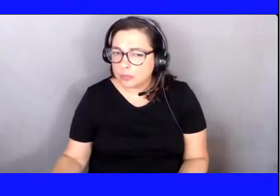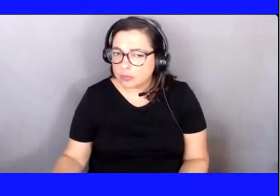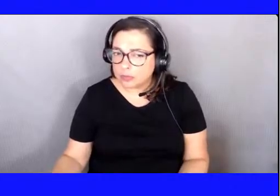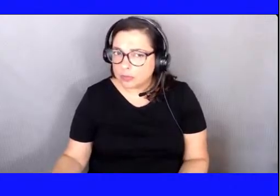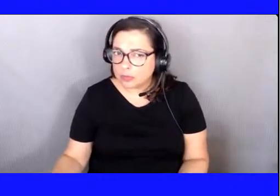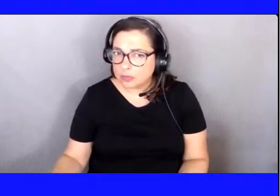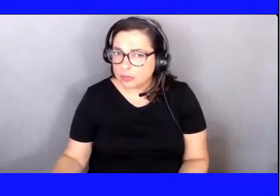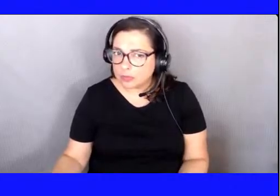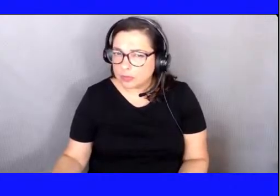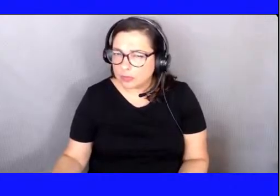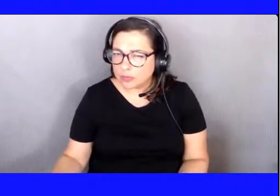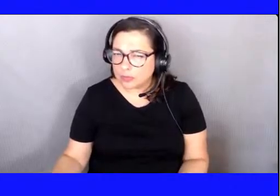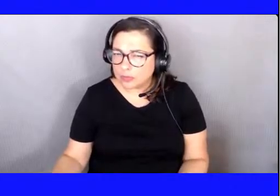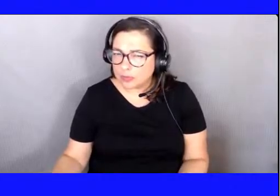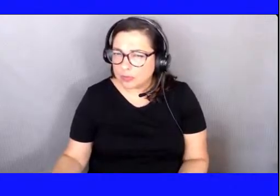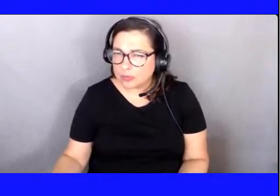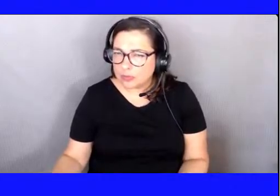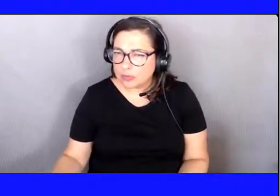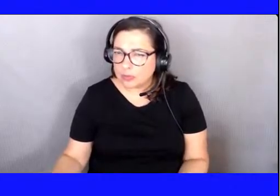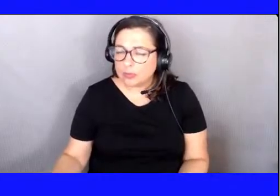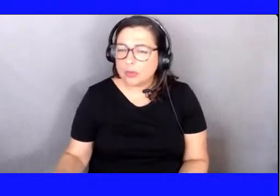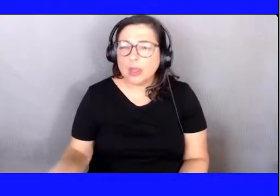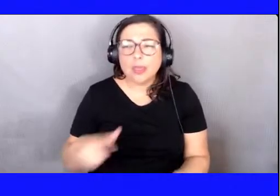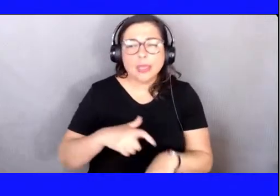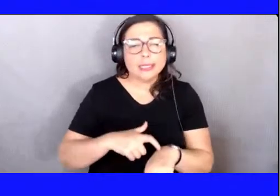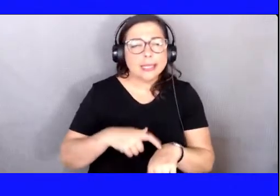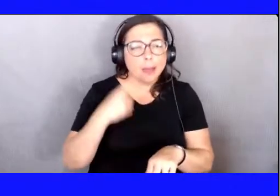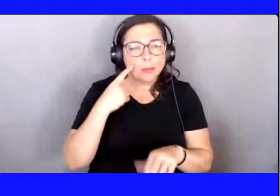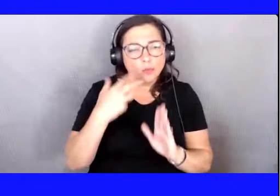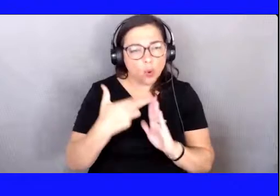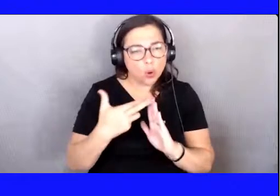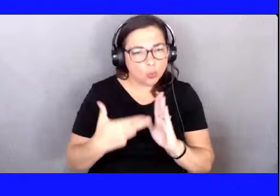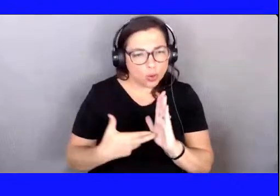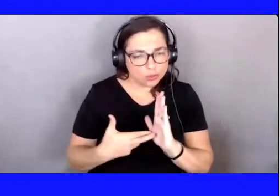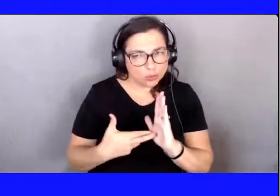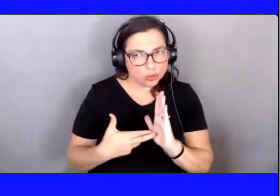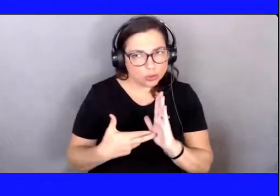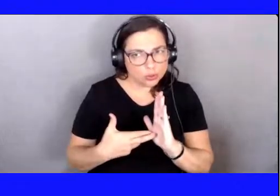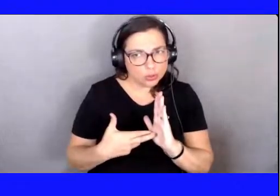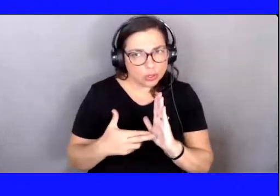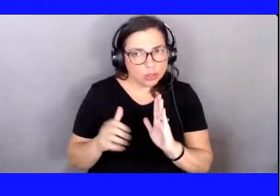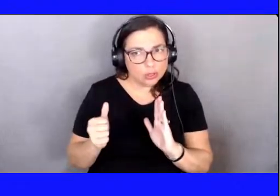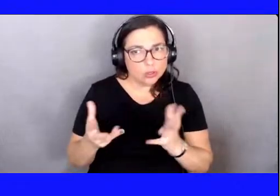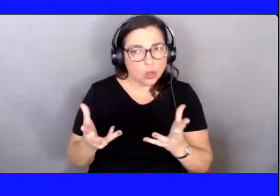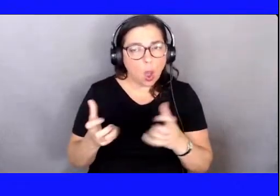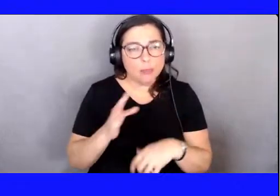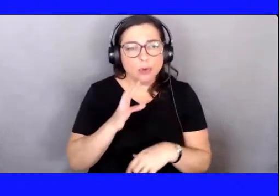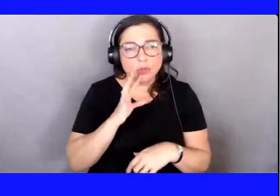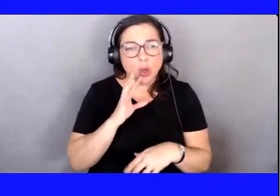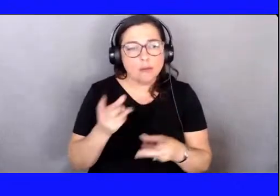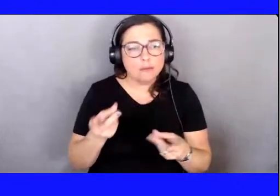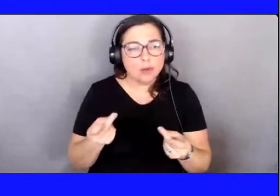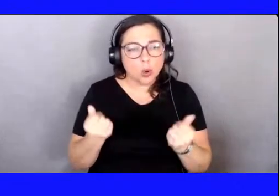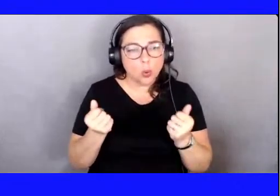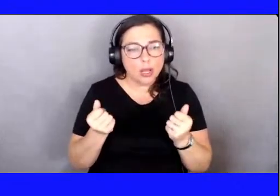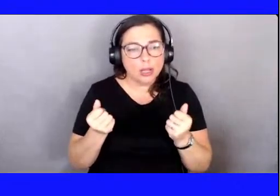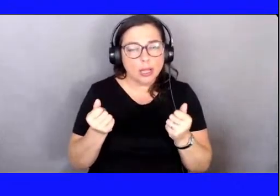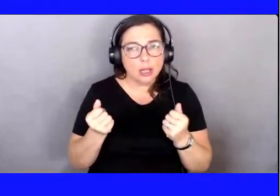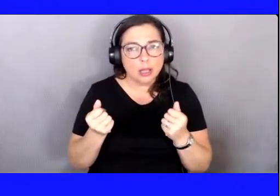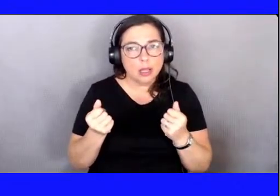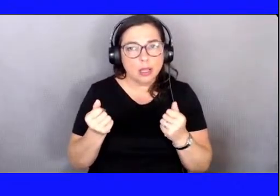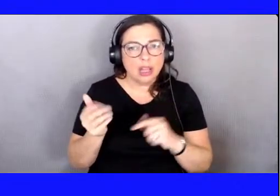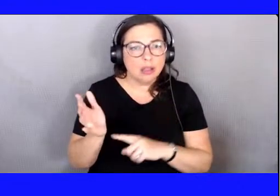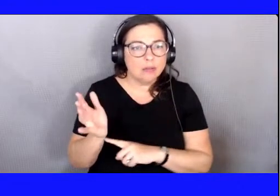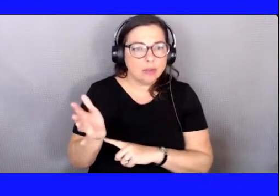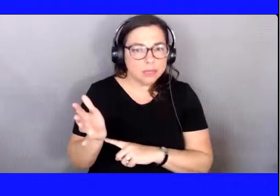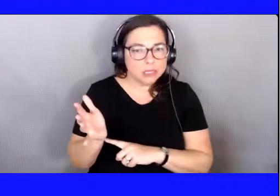that the time for registration is closed, so we have only one speaker tonight. So I'm going to go very quickly over the rules. It's actually 5 minutes over